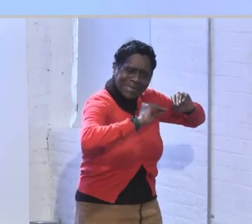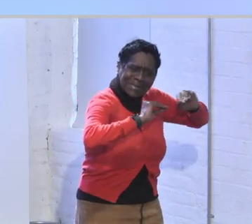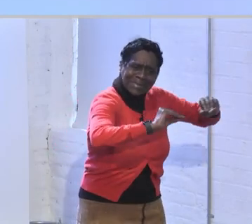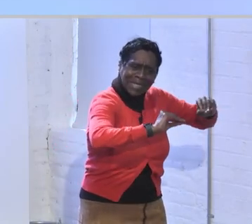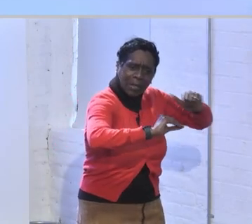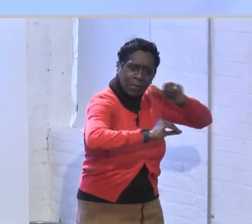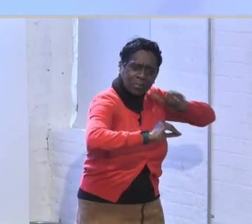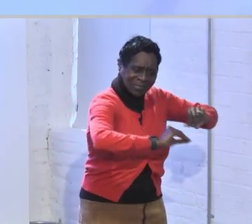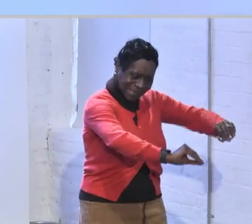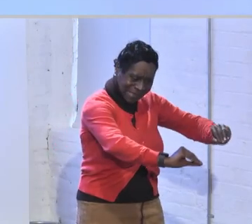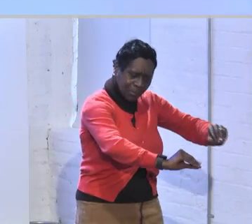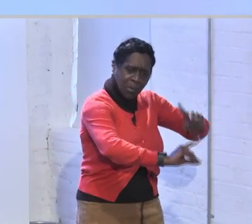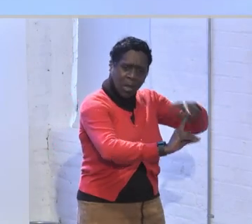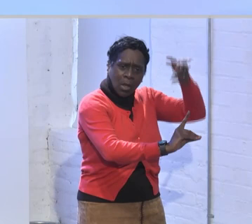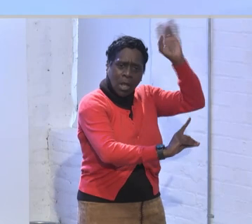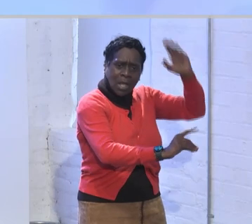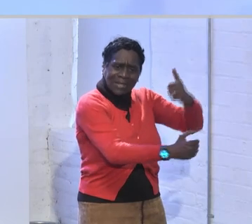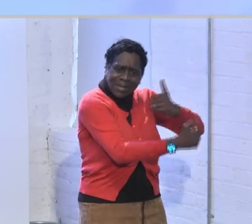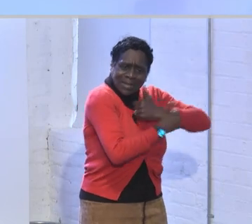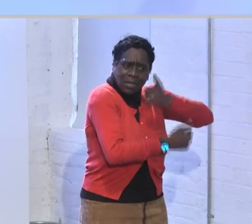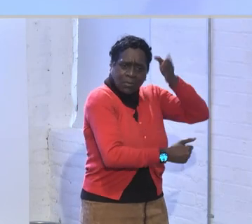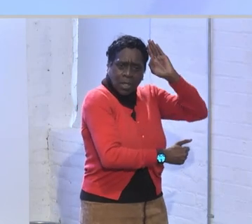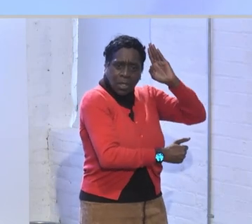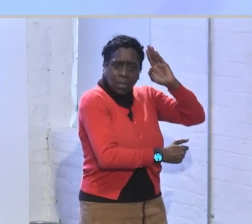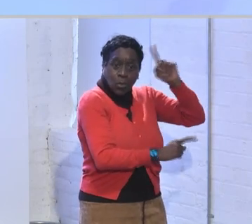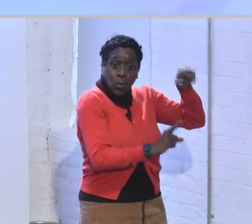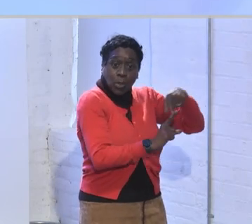teach them about God, teach them a love for God. When you